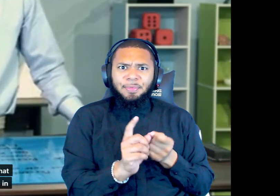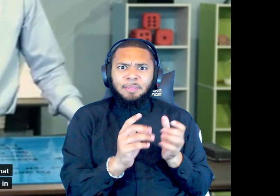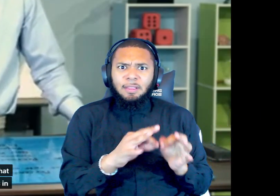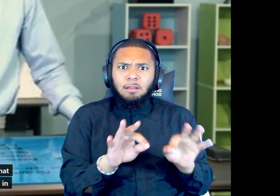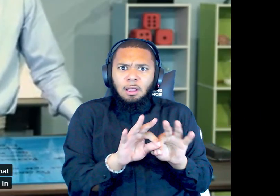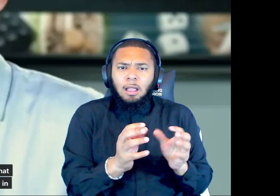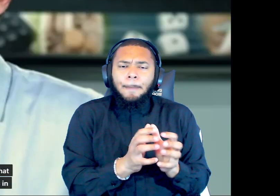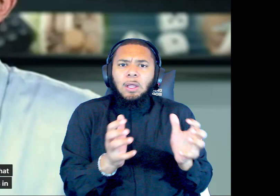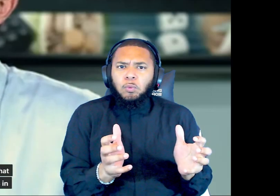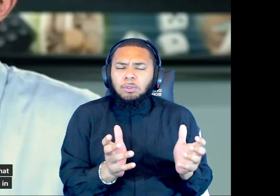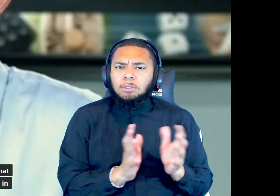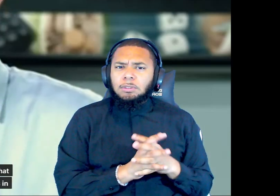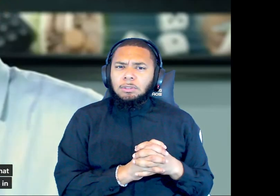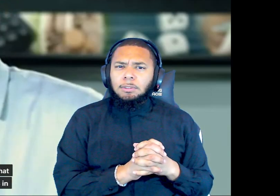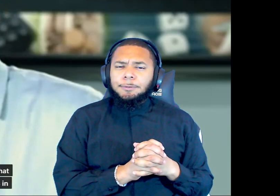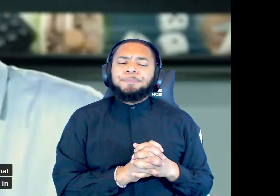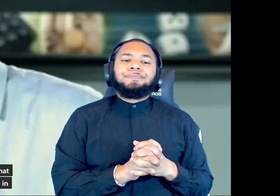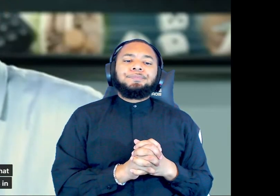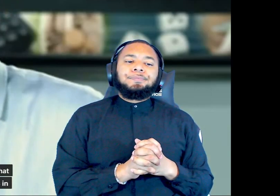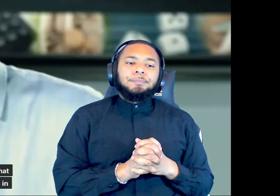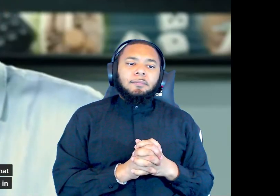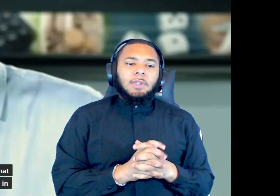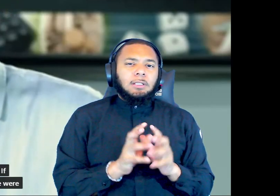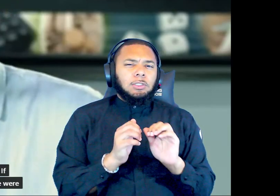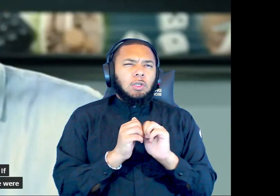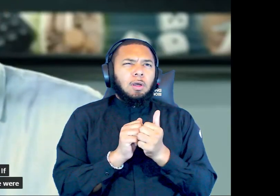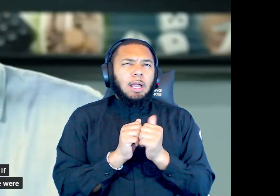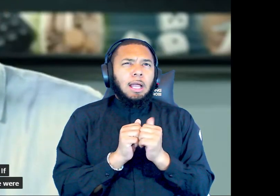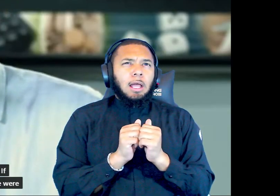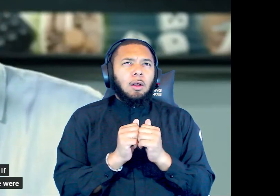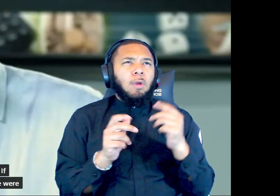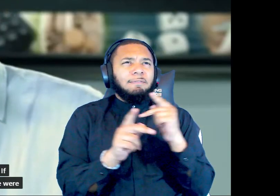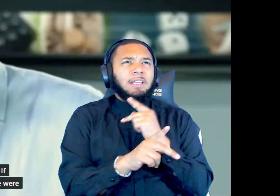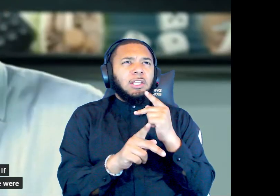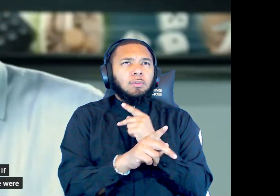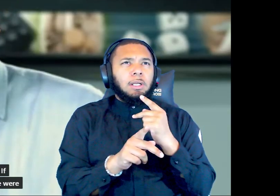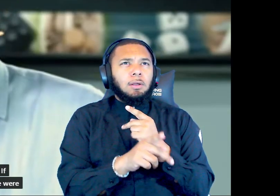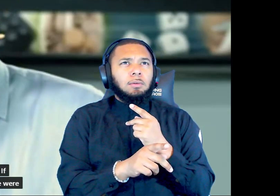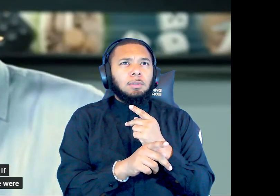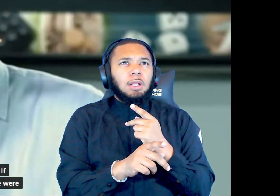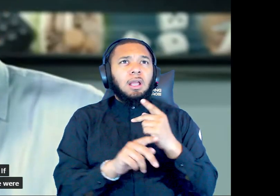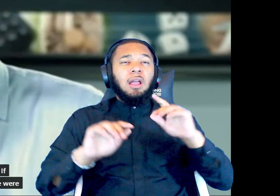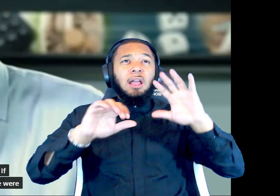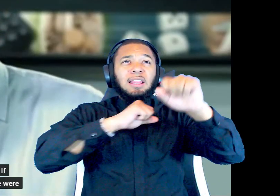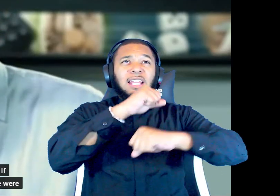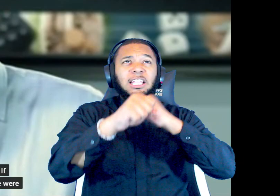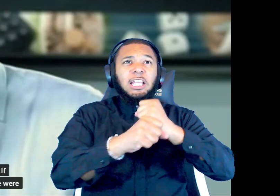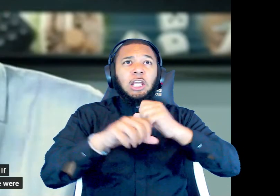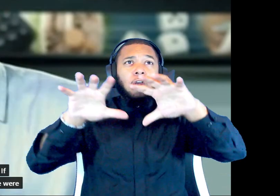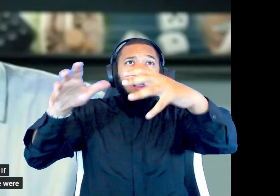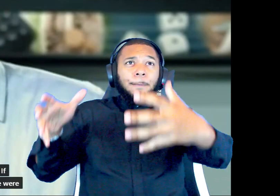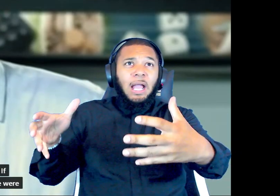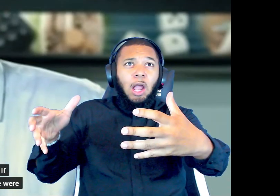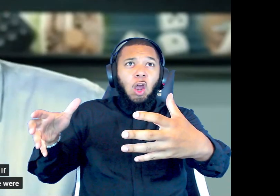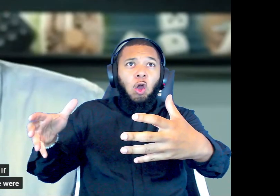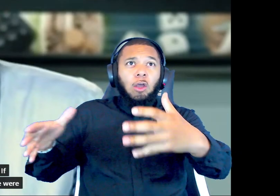So what can I do to take something that's in a year and convert it into a month?